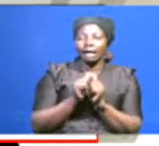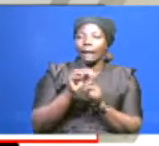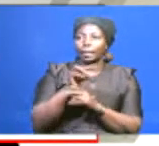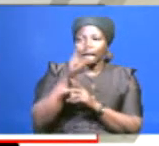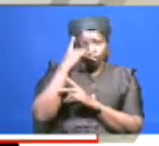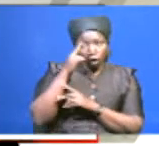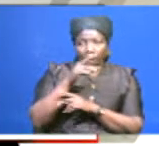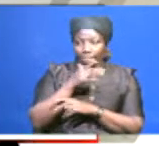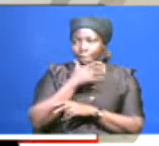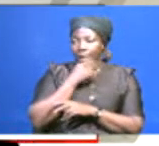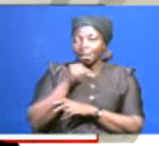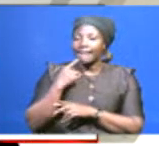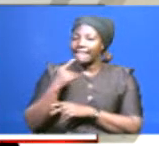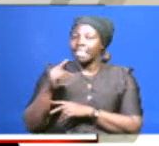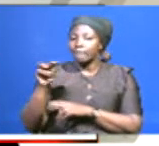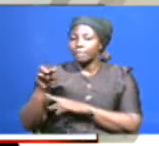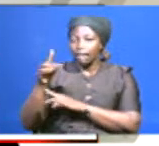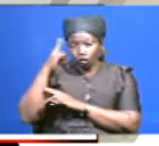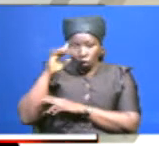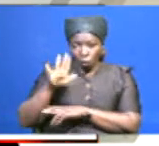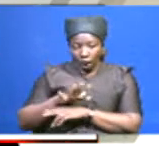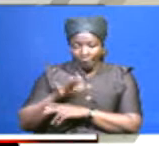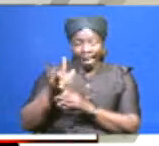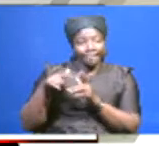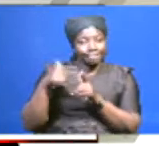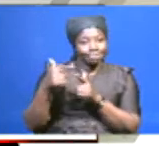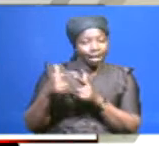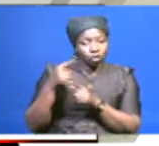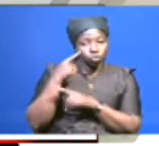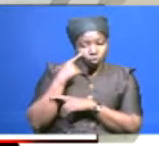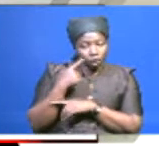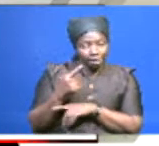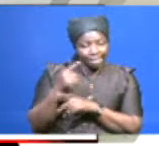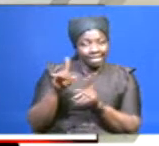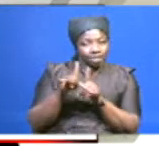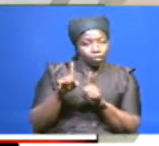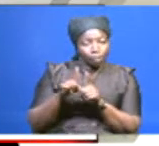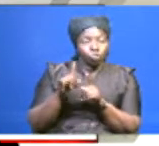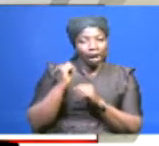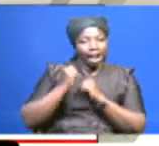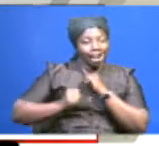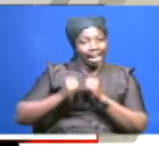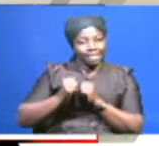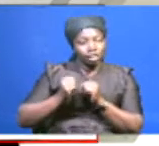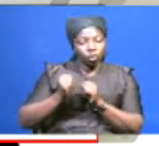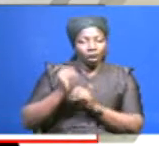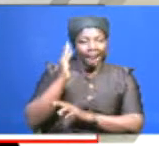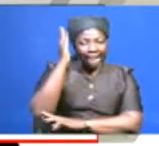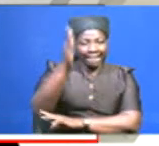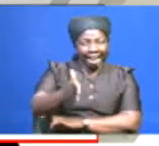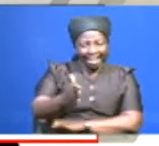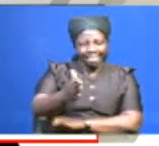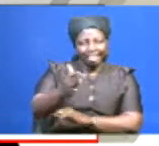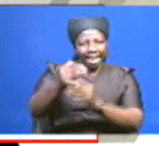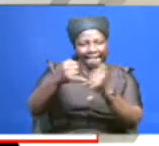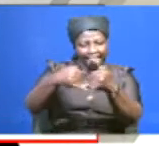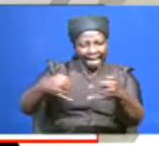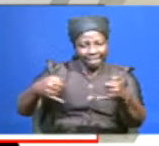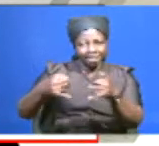for women. Mm. What happens is you consider that you're running in a straight line. Mm-hmm. So this is what happens. You have